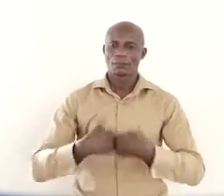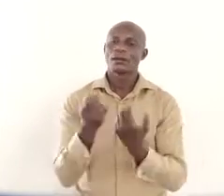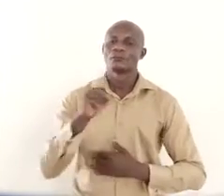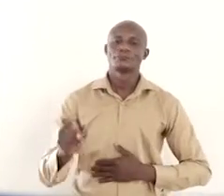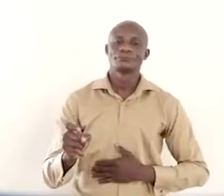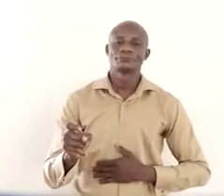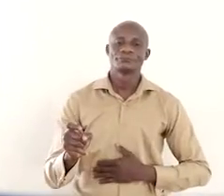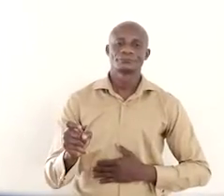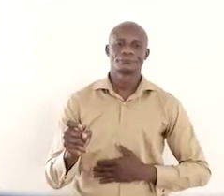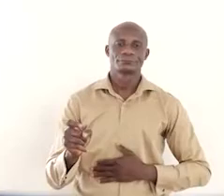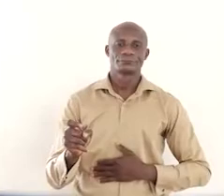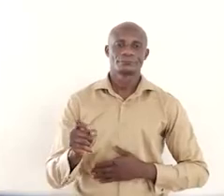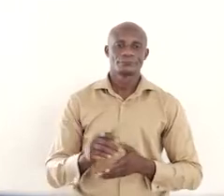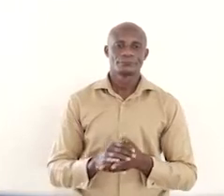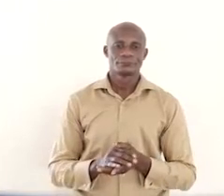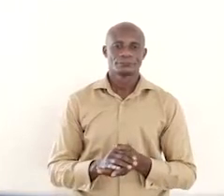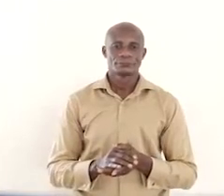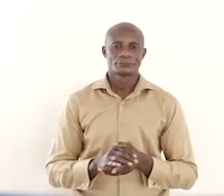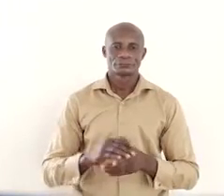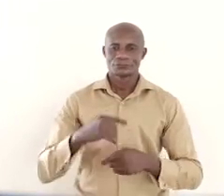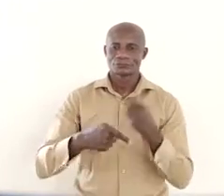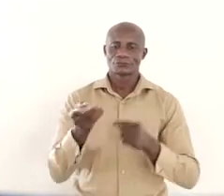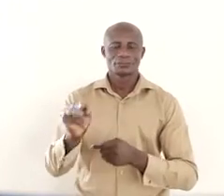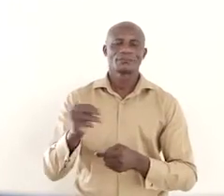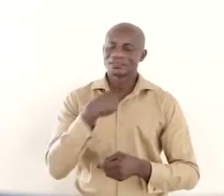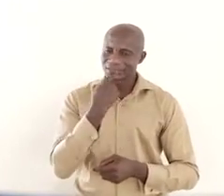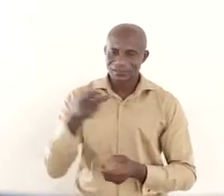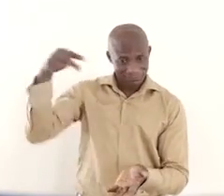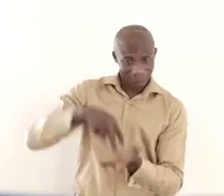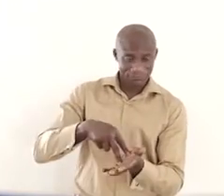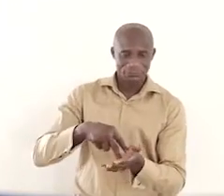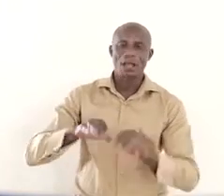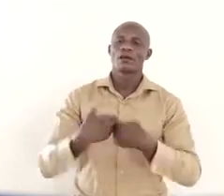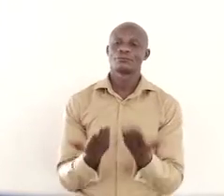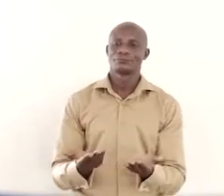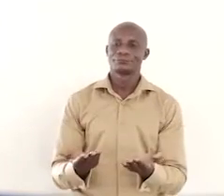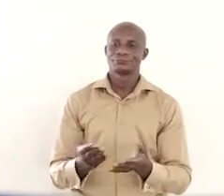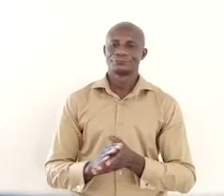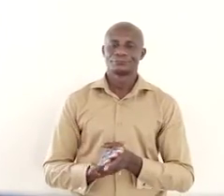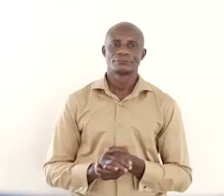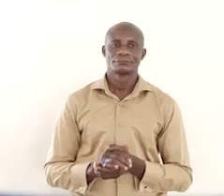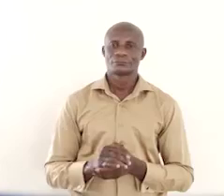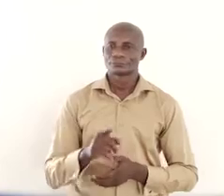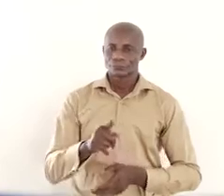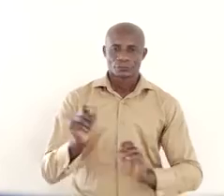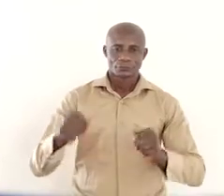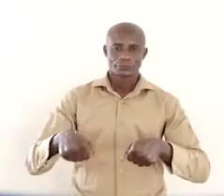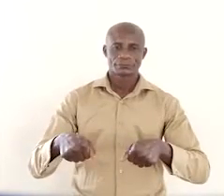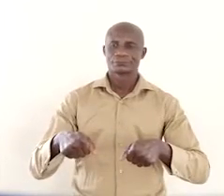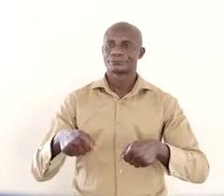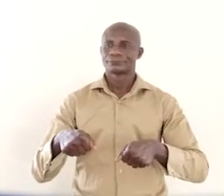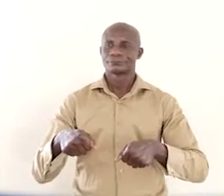How? You go to a non-believer and say resurrection. So how?